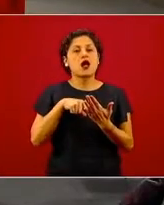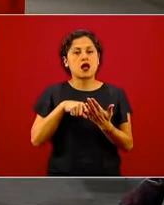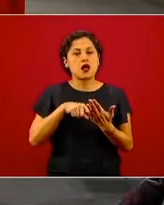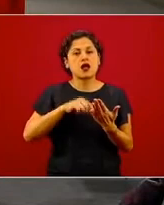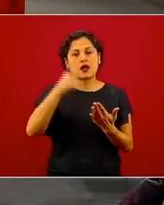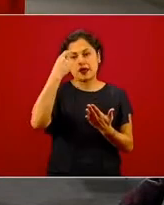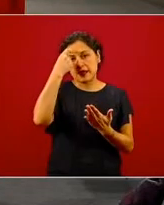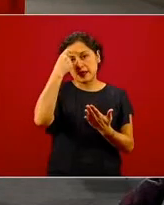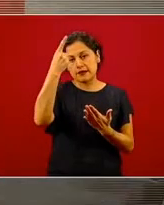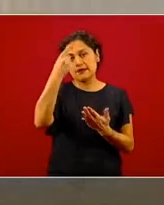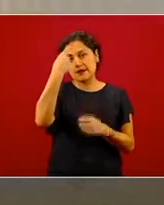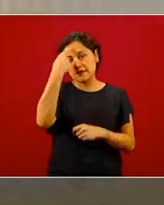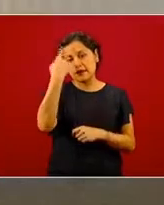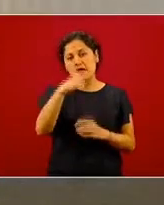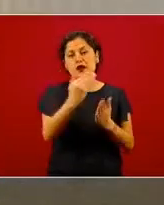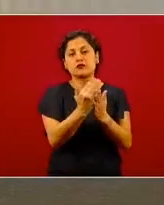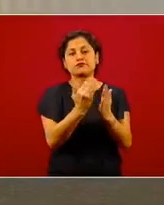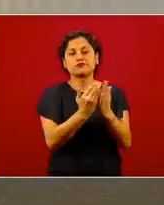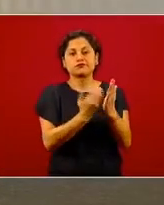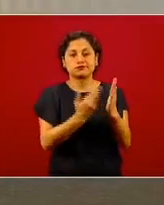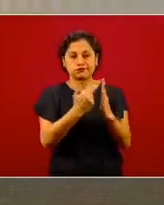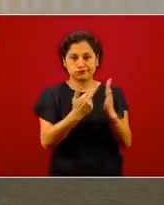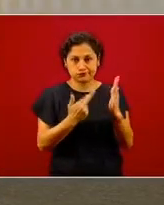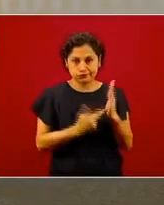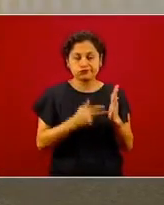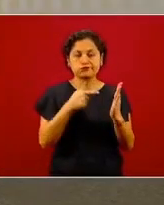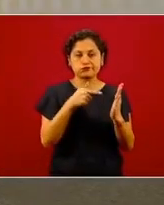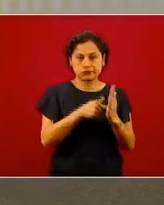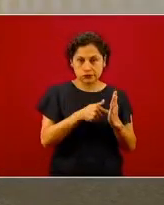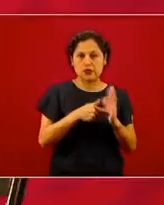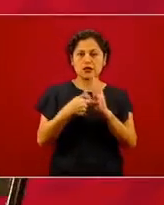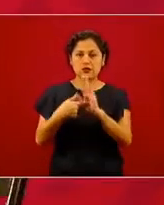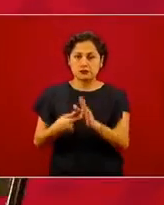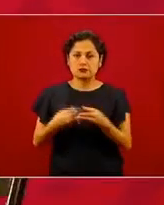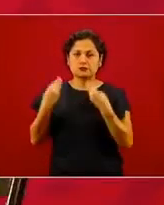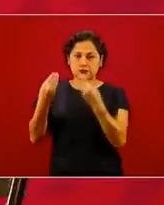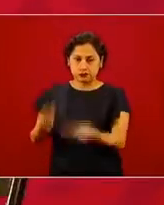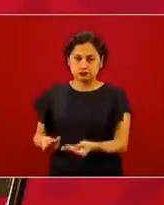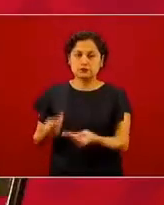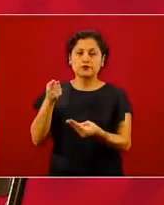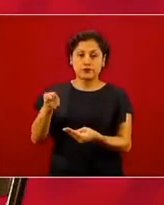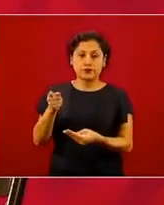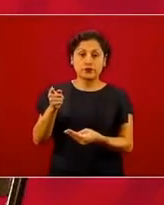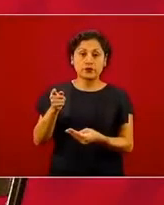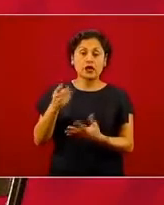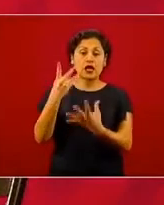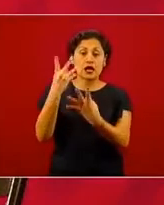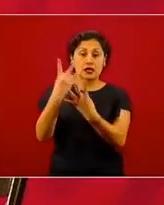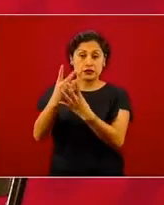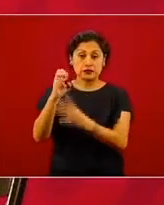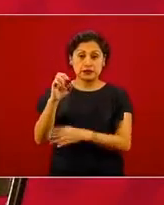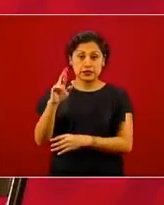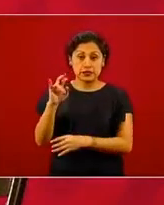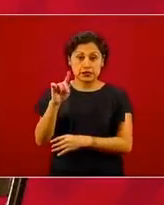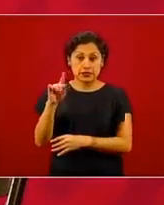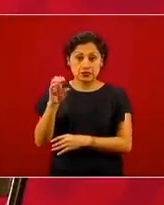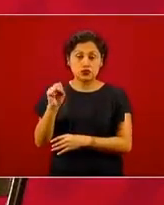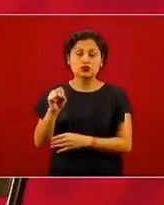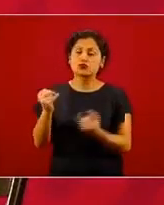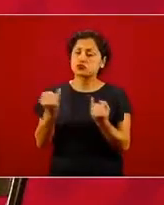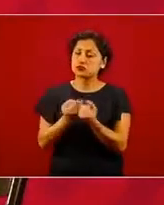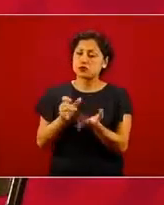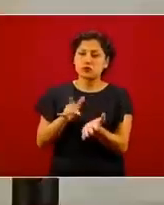develop a guideline which can be applied to other detention centers at a state level